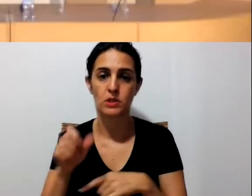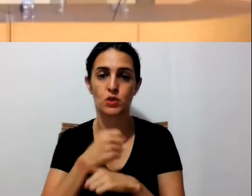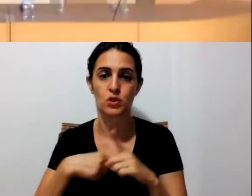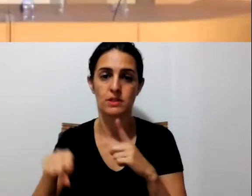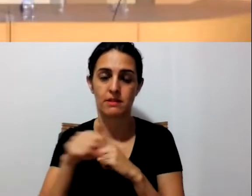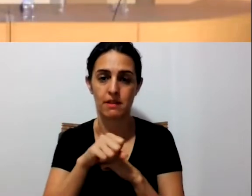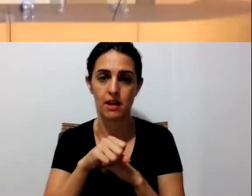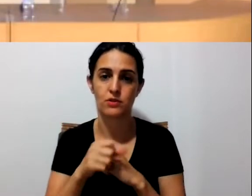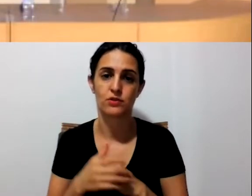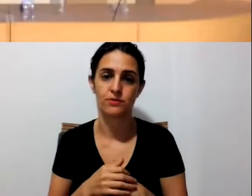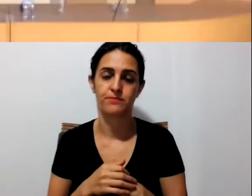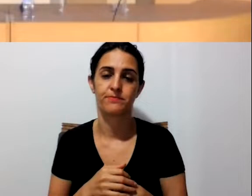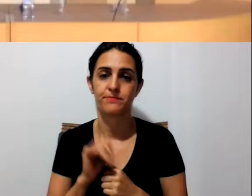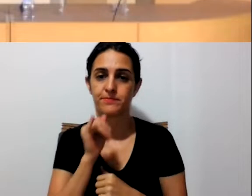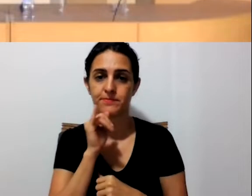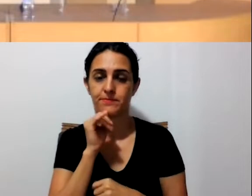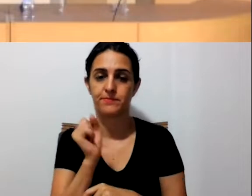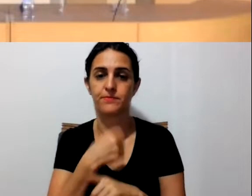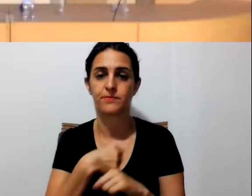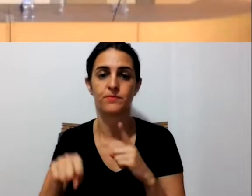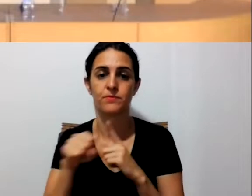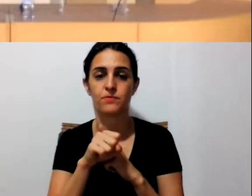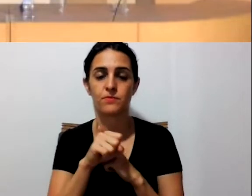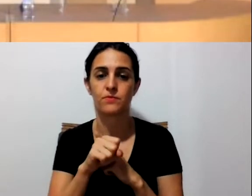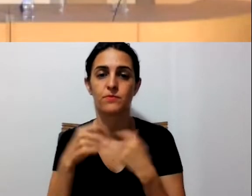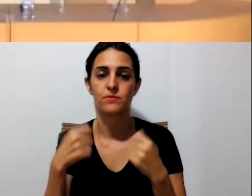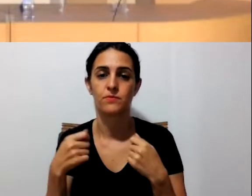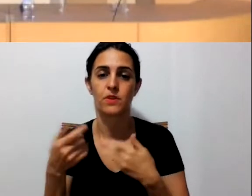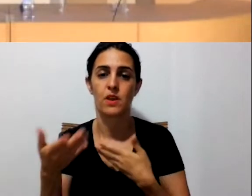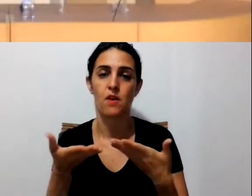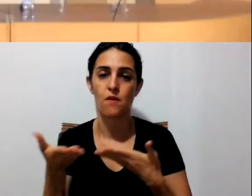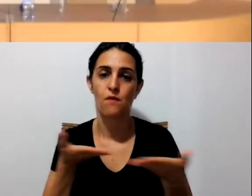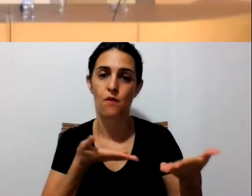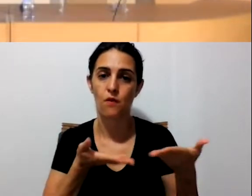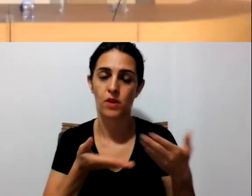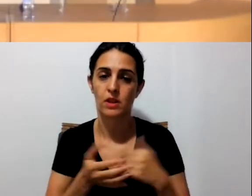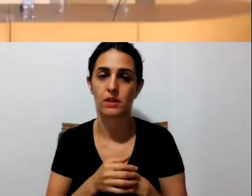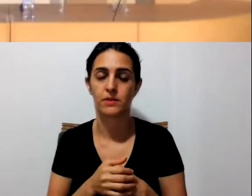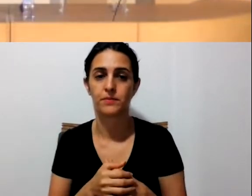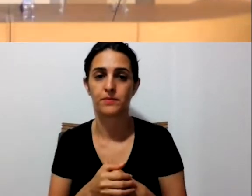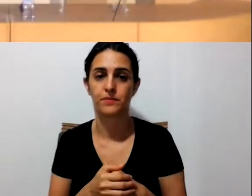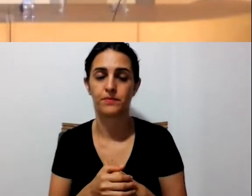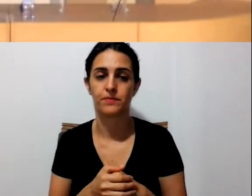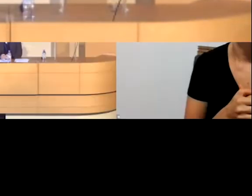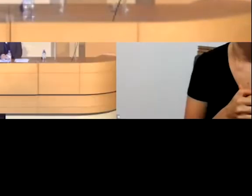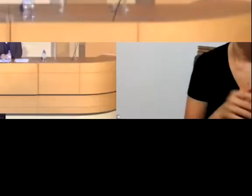was a consensus then in the parliament to go ahead. So this is something which is